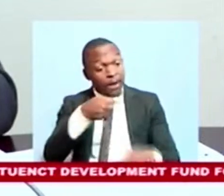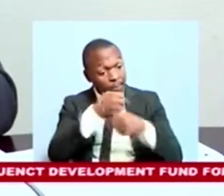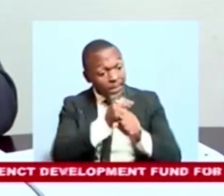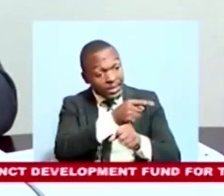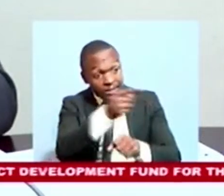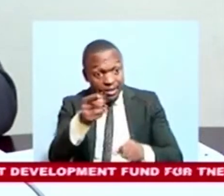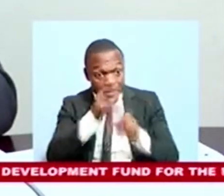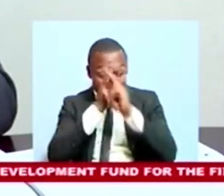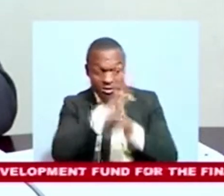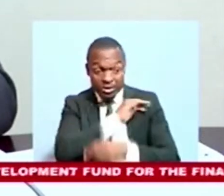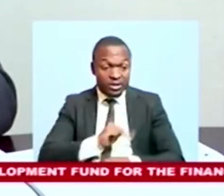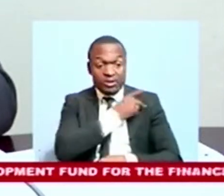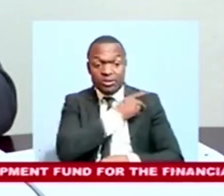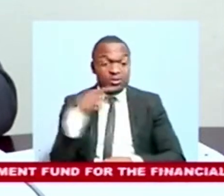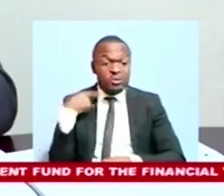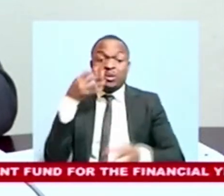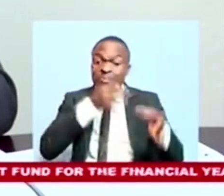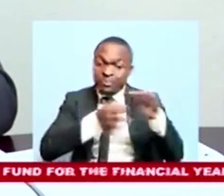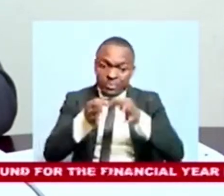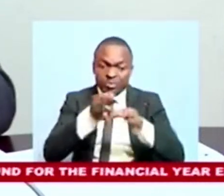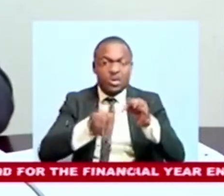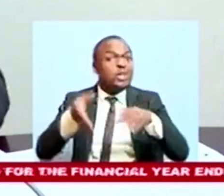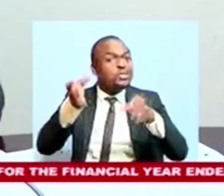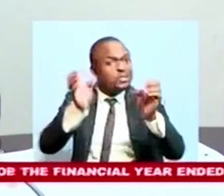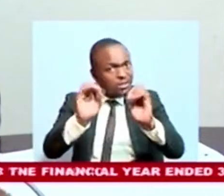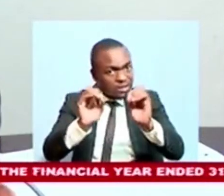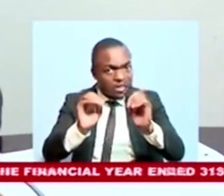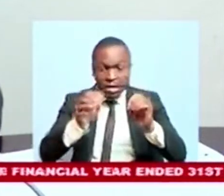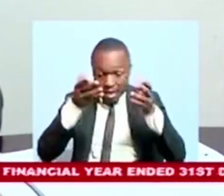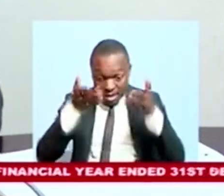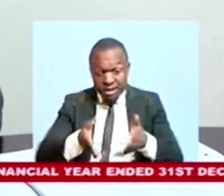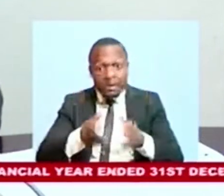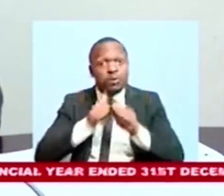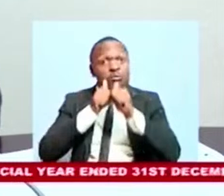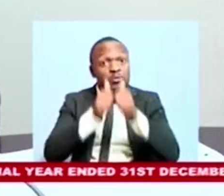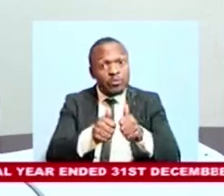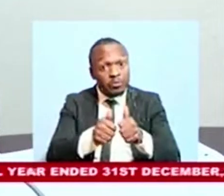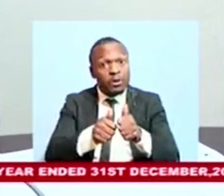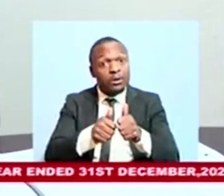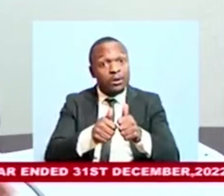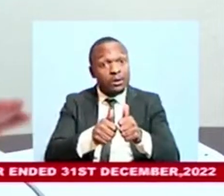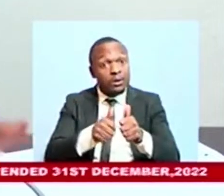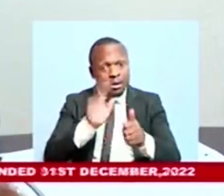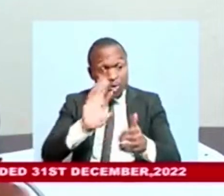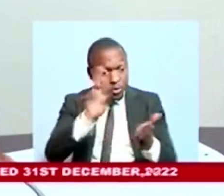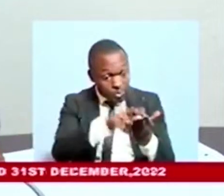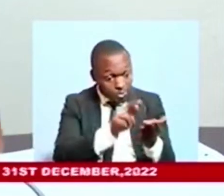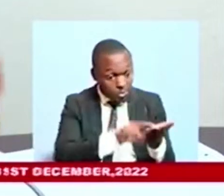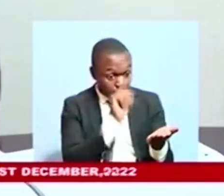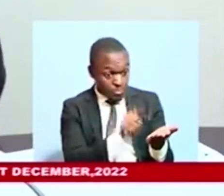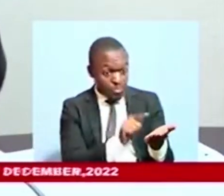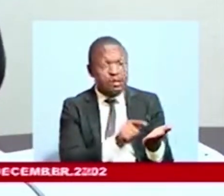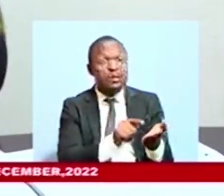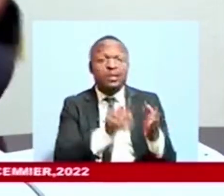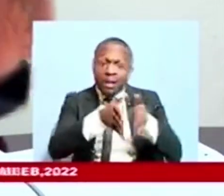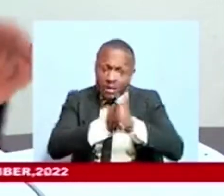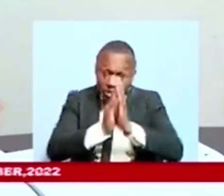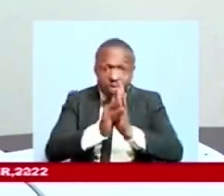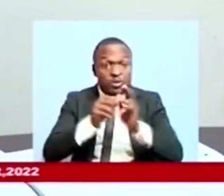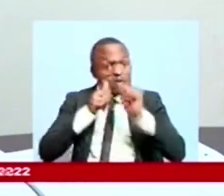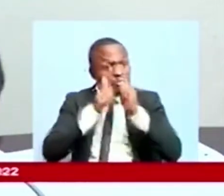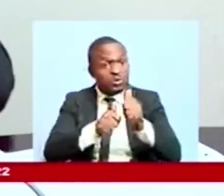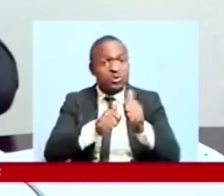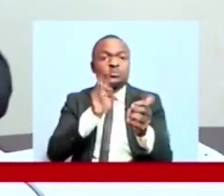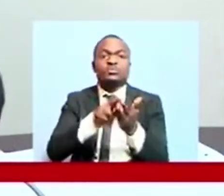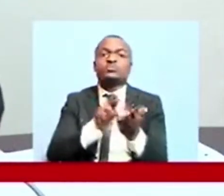your explanation is almost zero. Here we follow the project, we follow your submission, and we interrogate within the